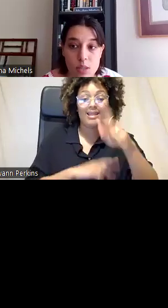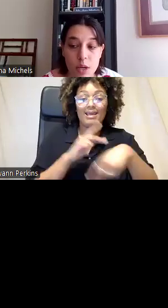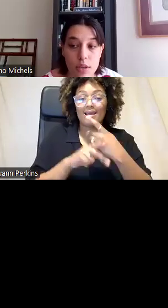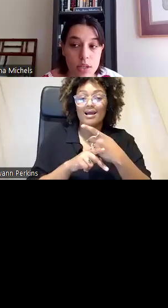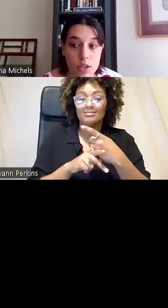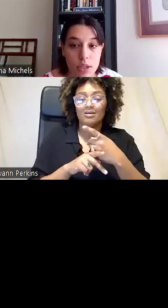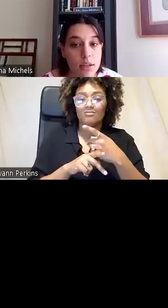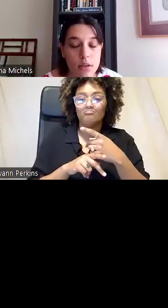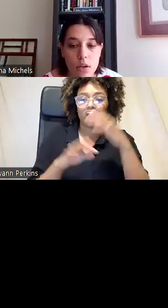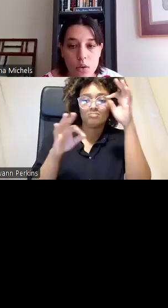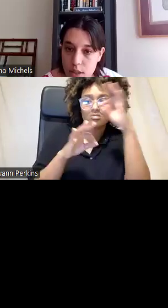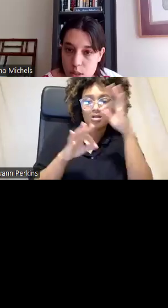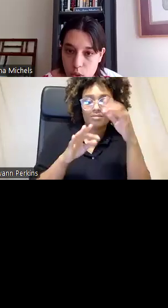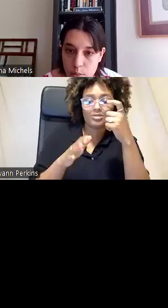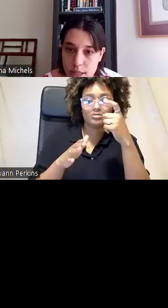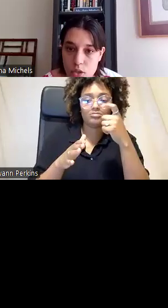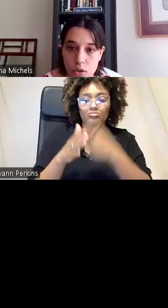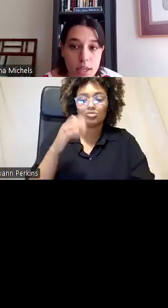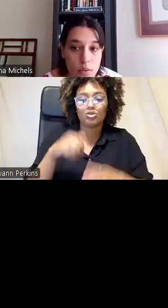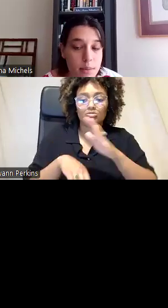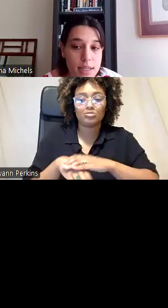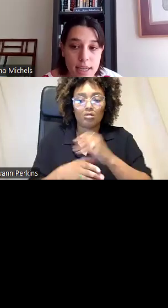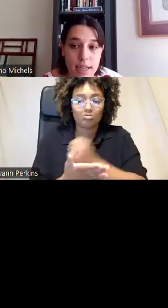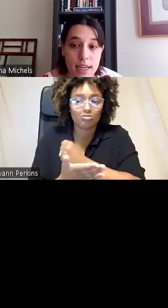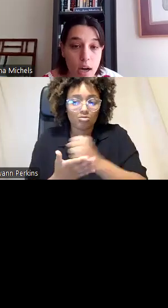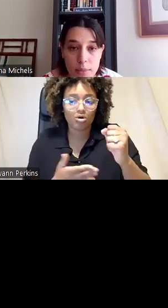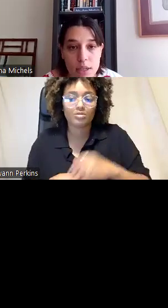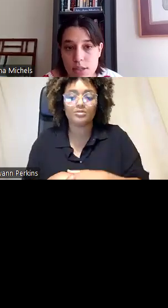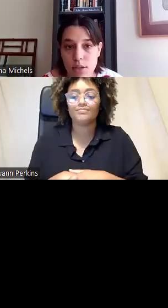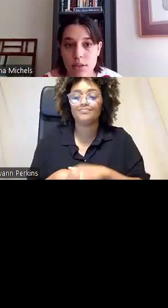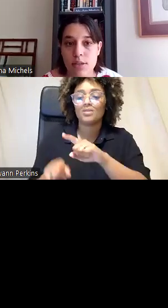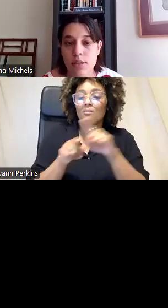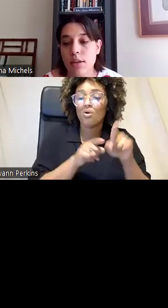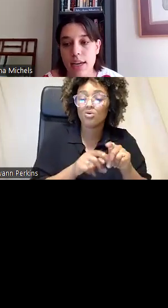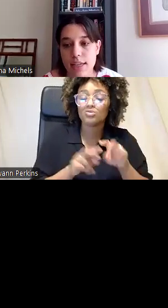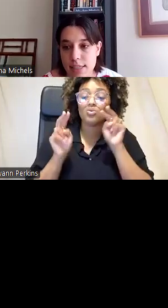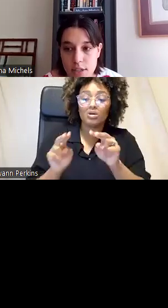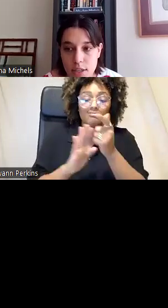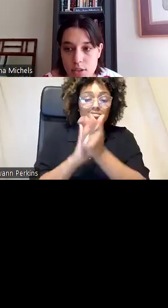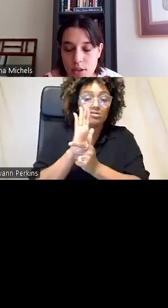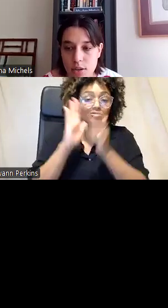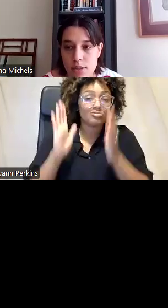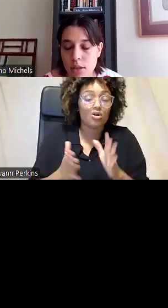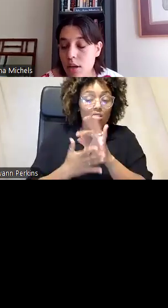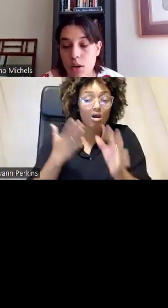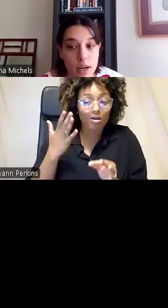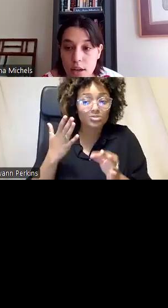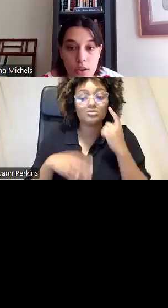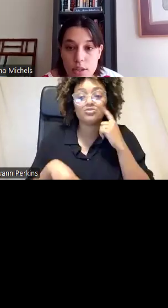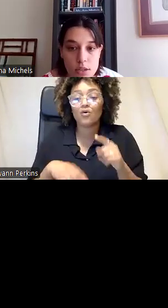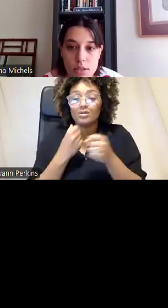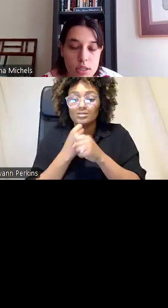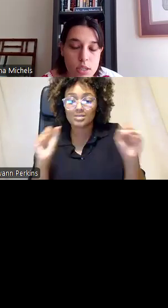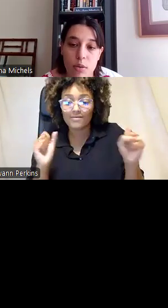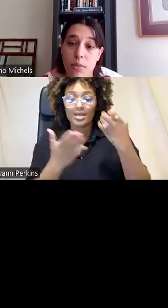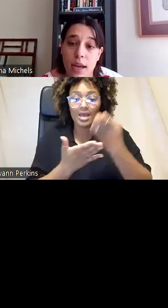client wanting to speak with an attorney who can explore potential legal remedies to any economic concerns, any safety concerns, or any